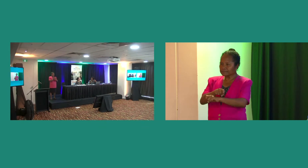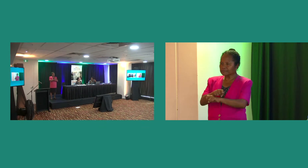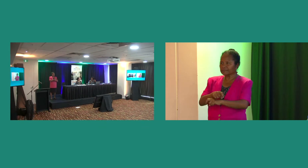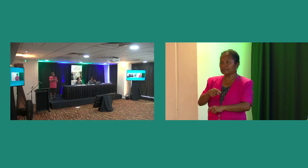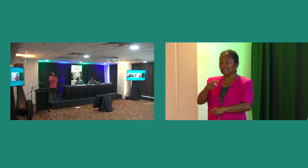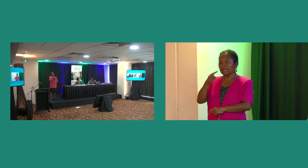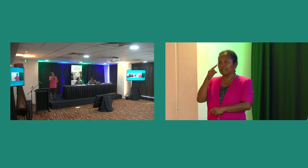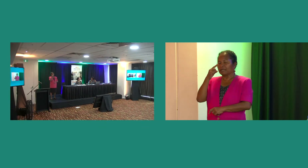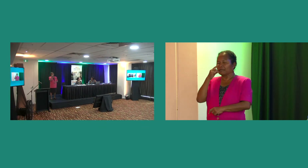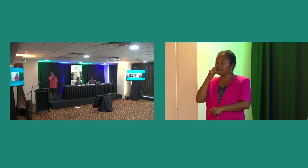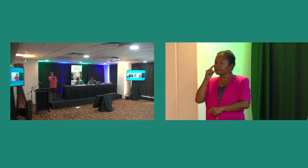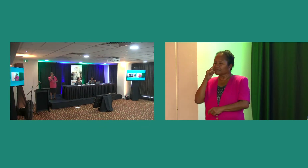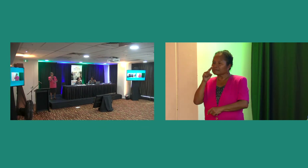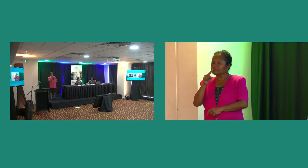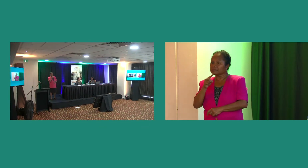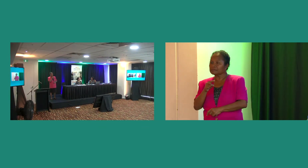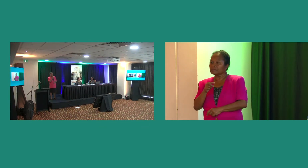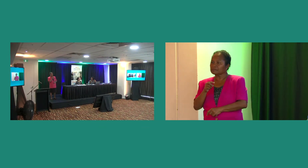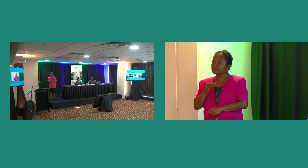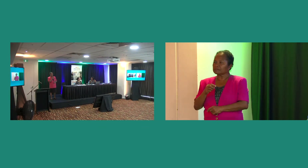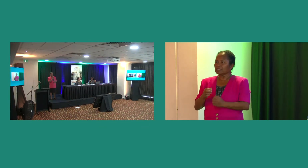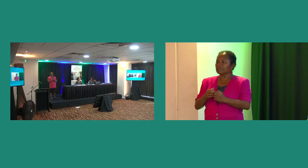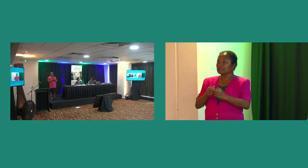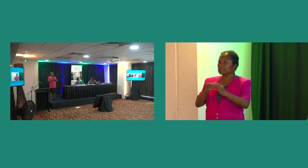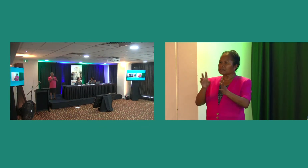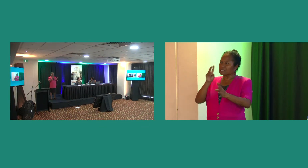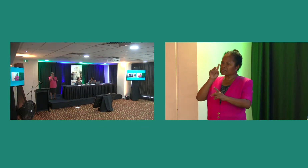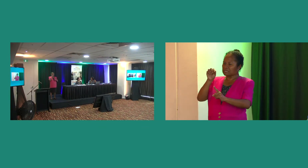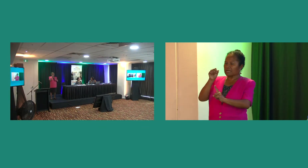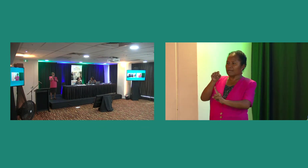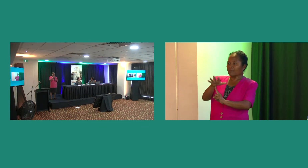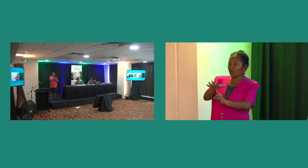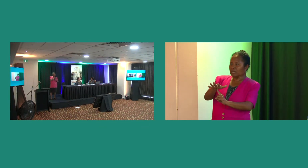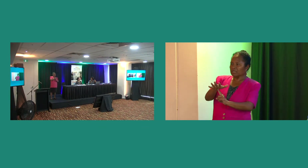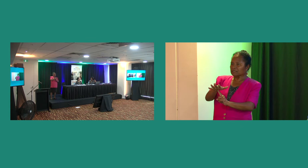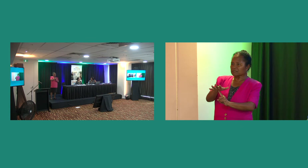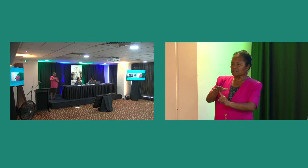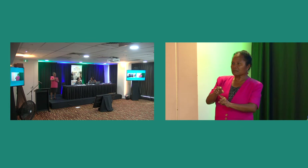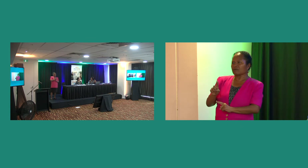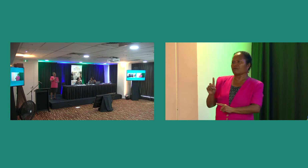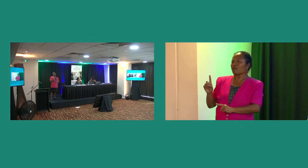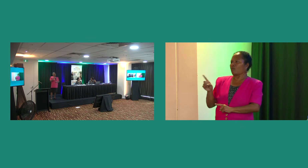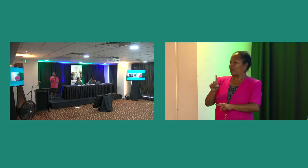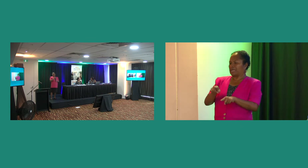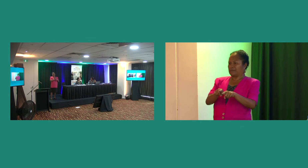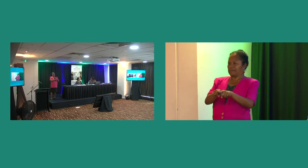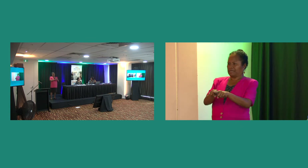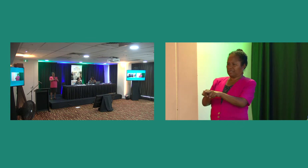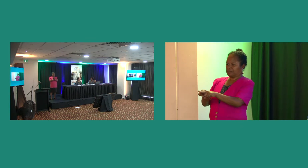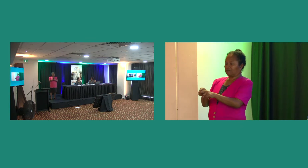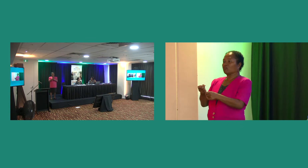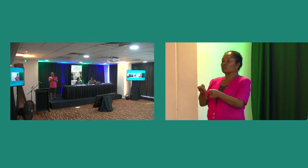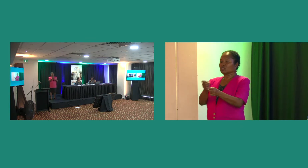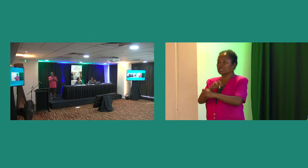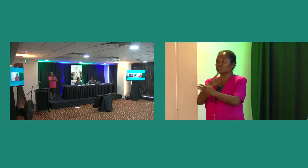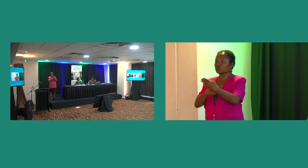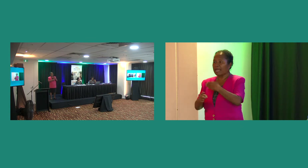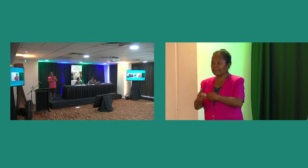start, you know, seeing the importance and the value of what it means for that change to